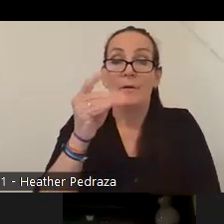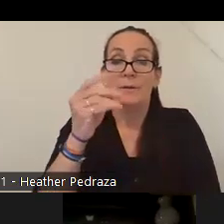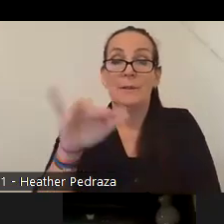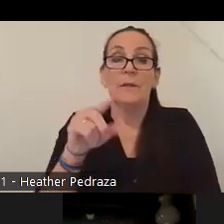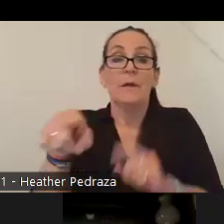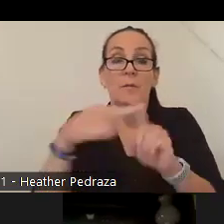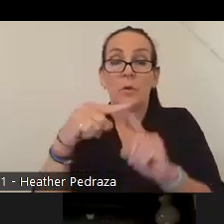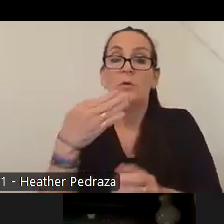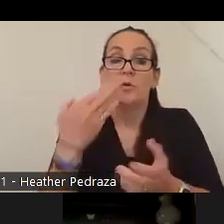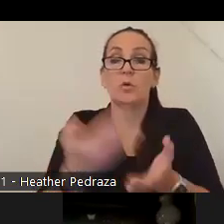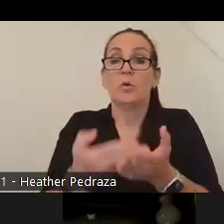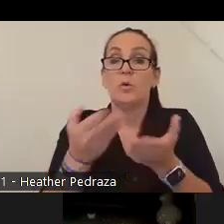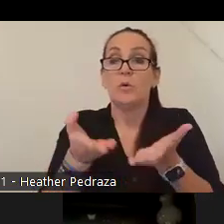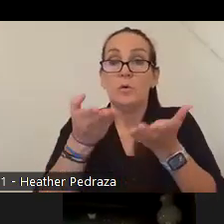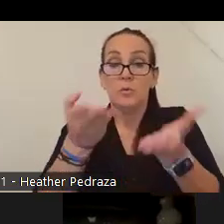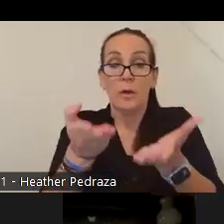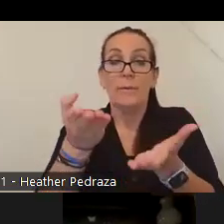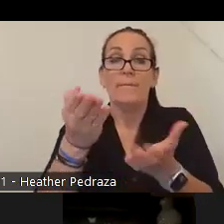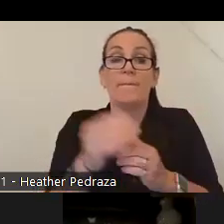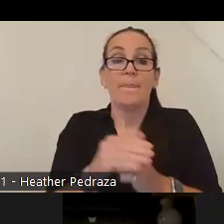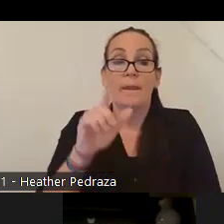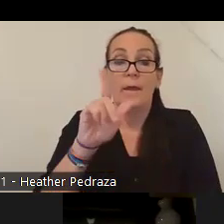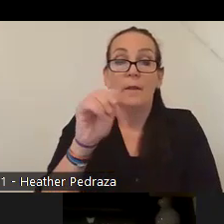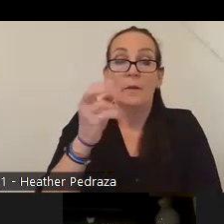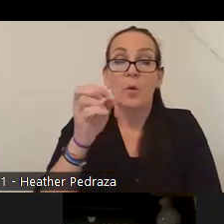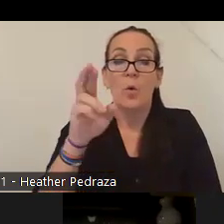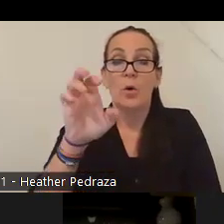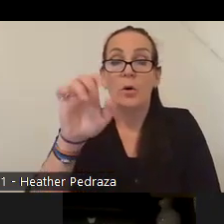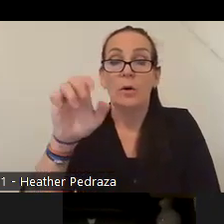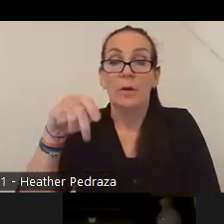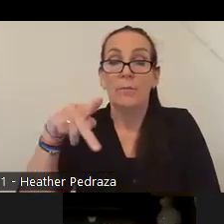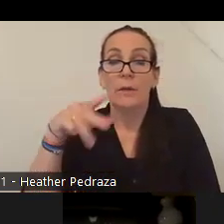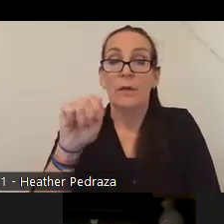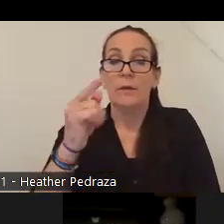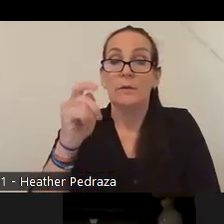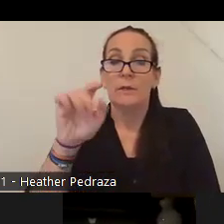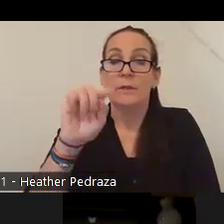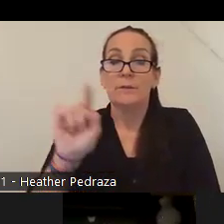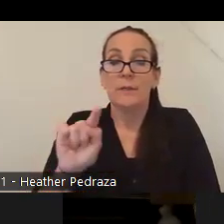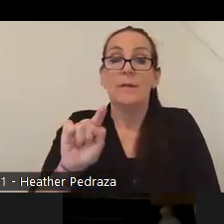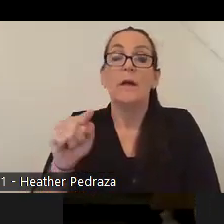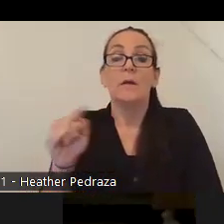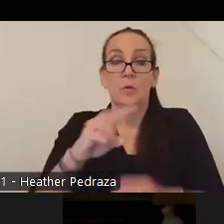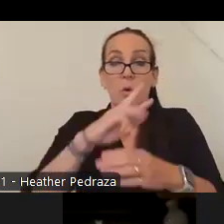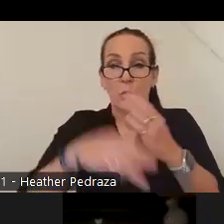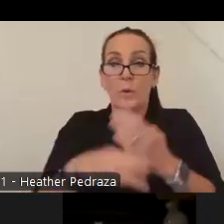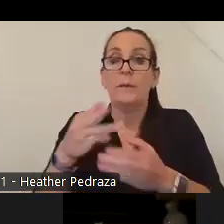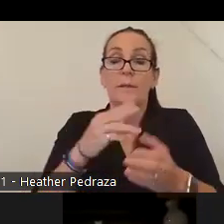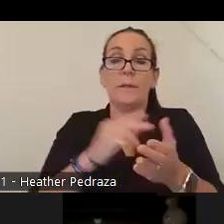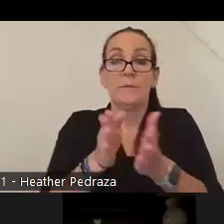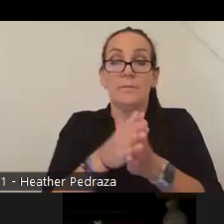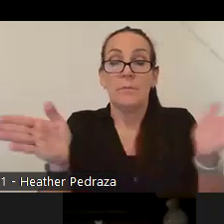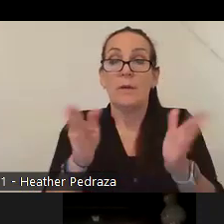Azevedo of ARP, Technical Advisory Board, and many community comments were given. Next slide,